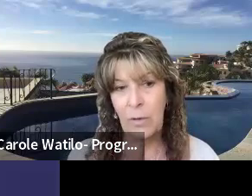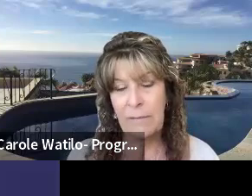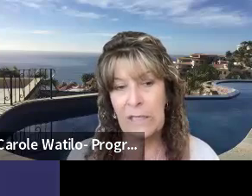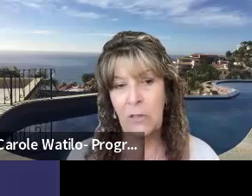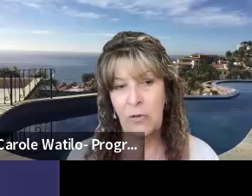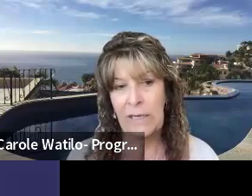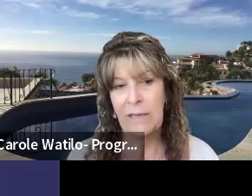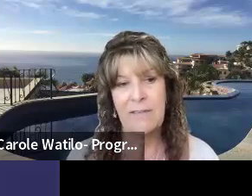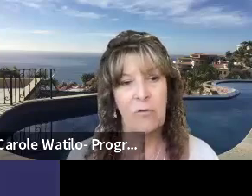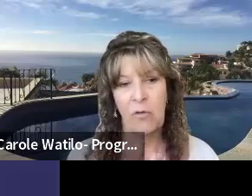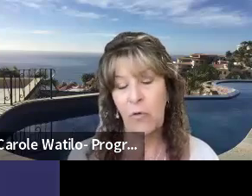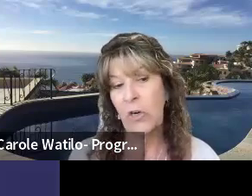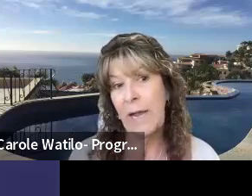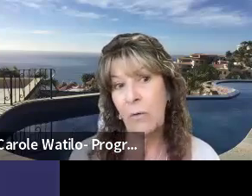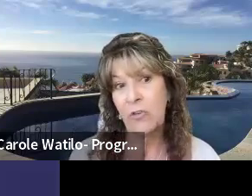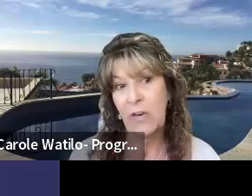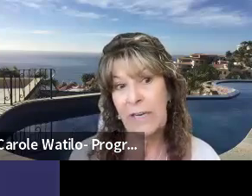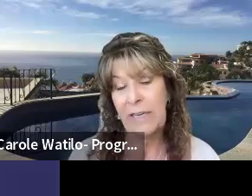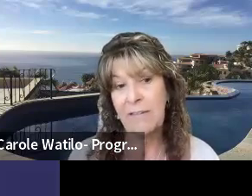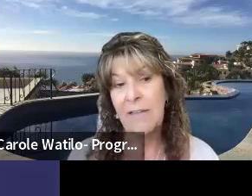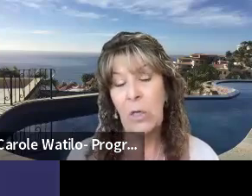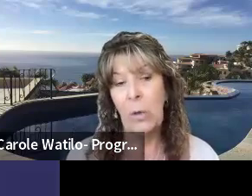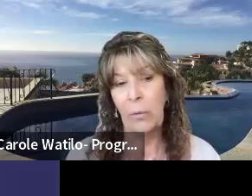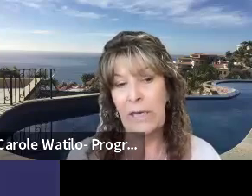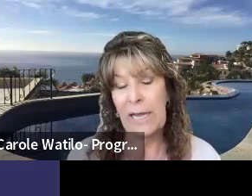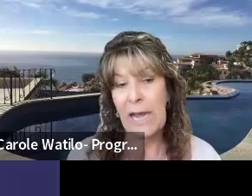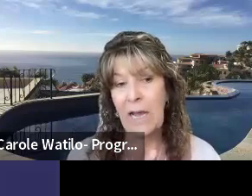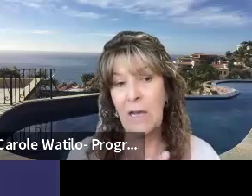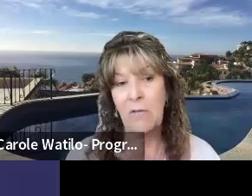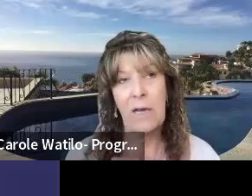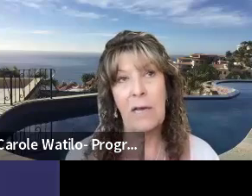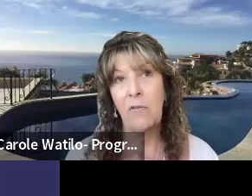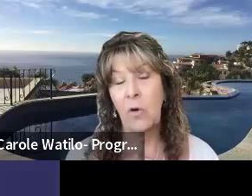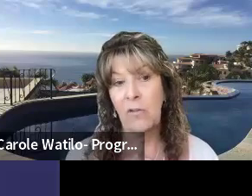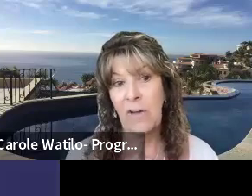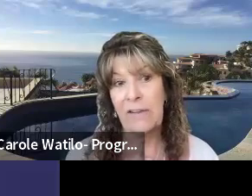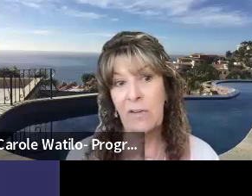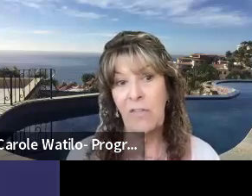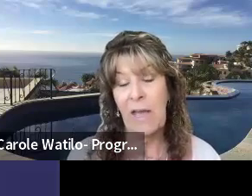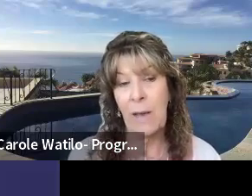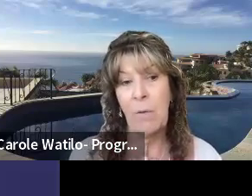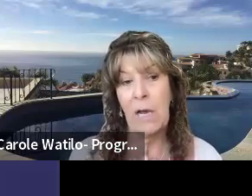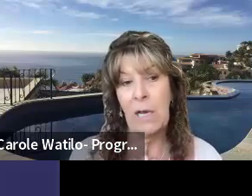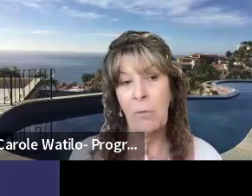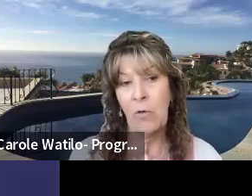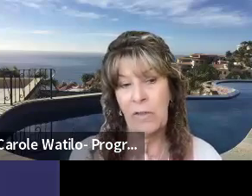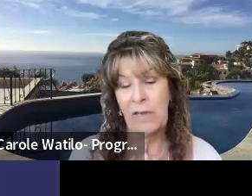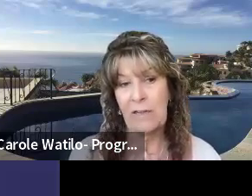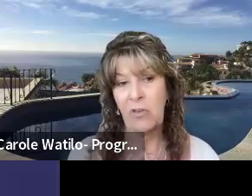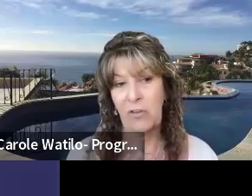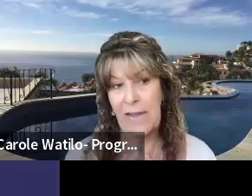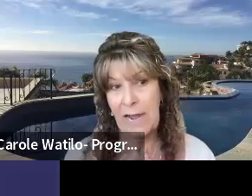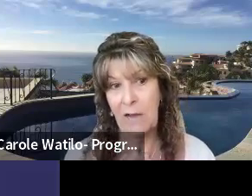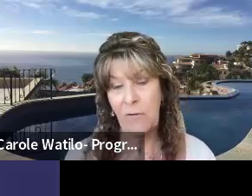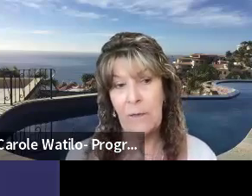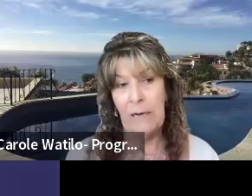customized employment trainings. Those are 40-hour trainings. We're going to have 4 or 5 of them over the